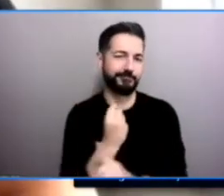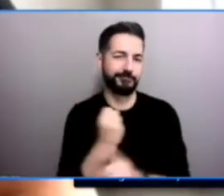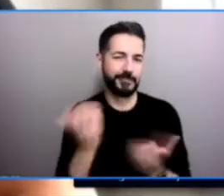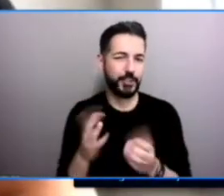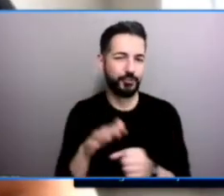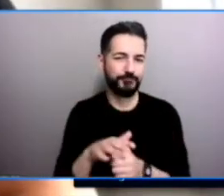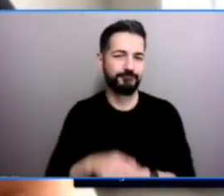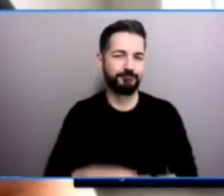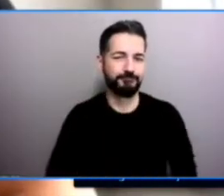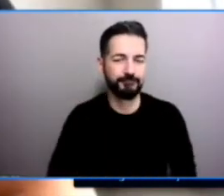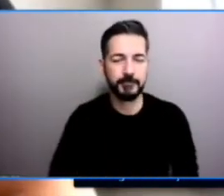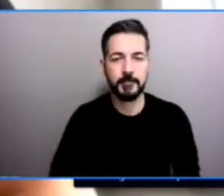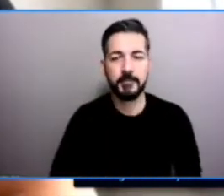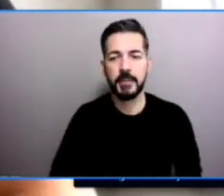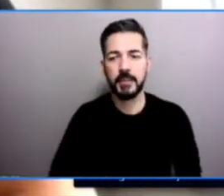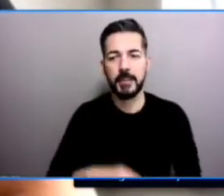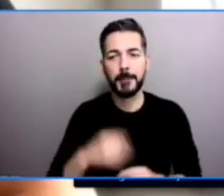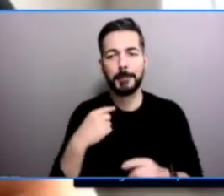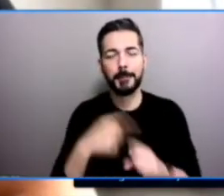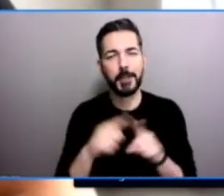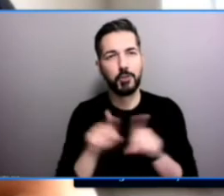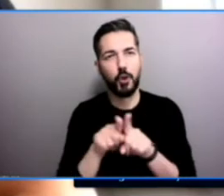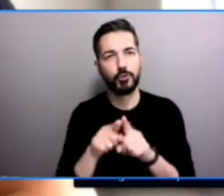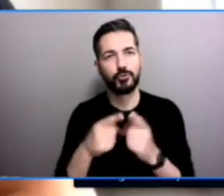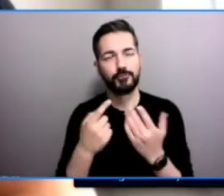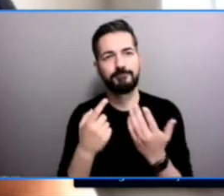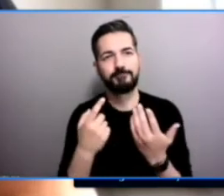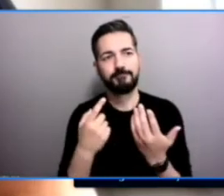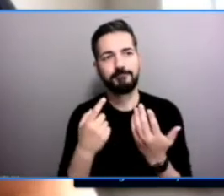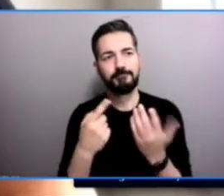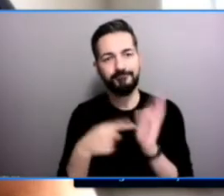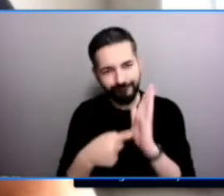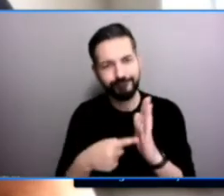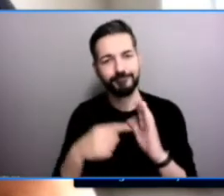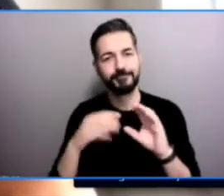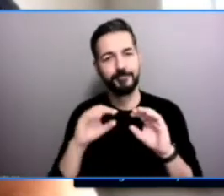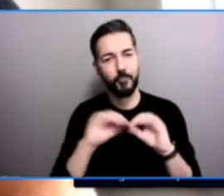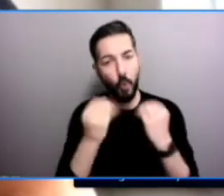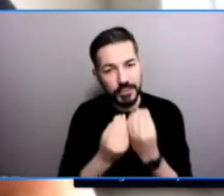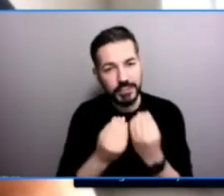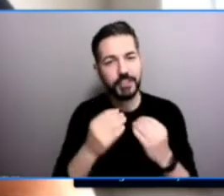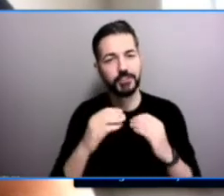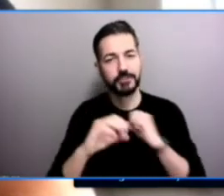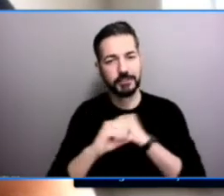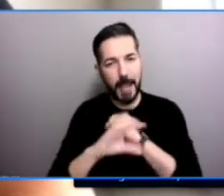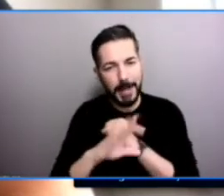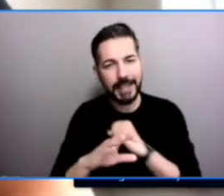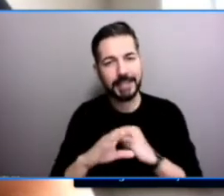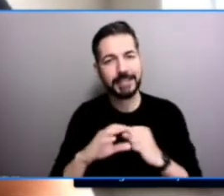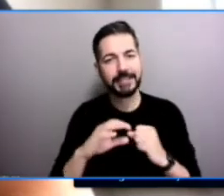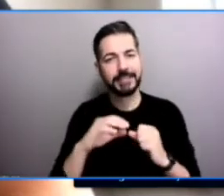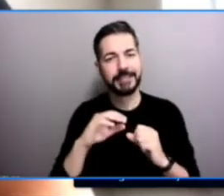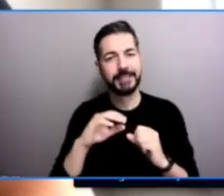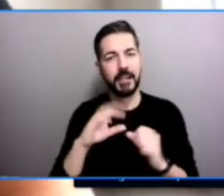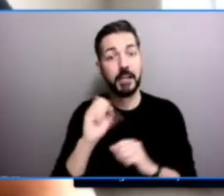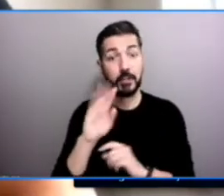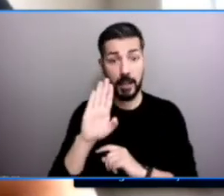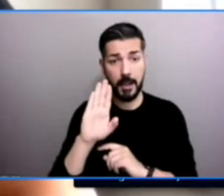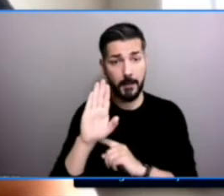challenge, but also in hindsight, now we have some of the tools and resources that we need to do